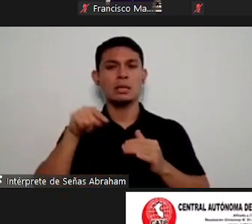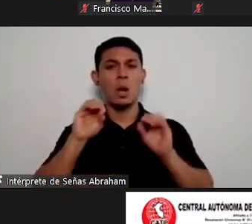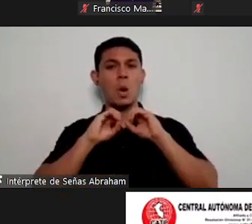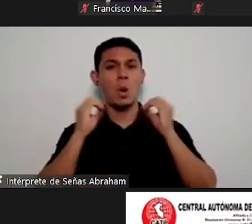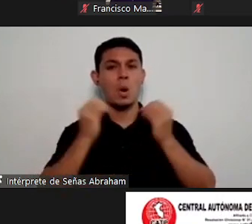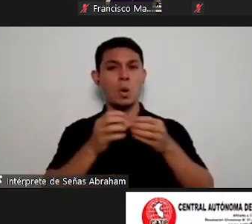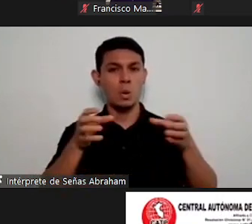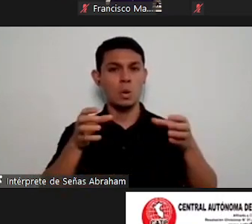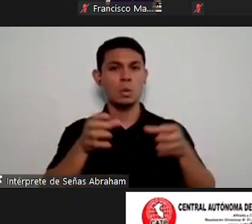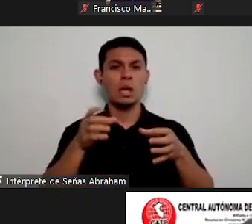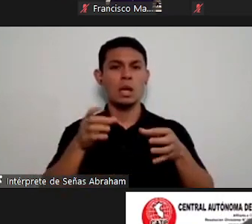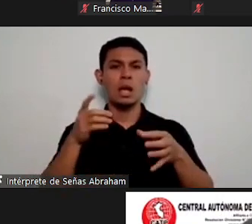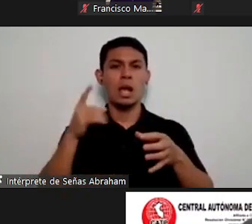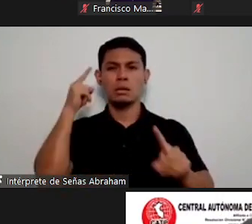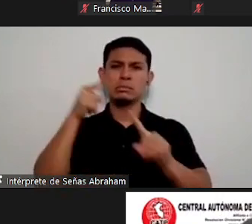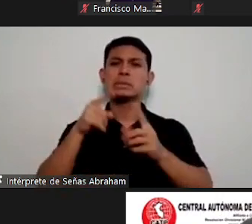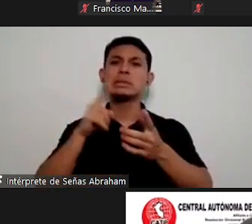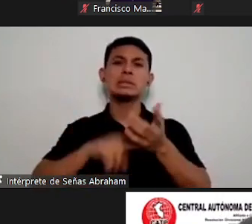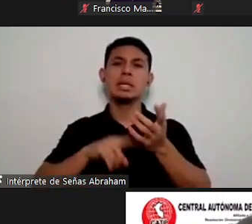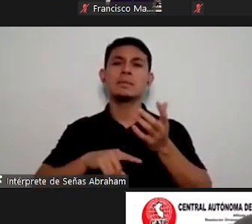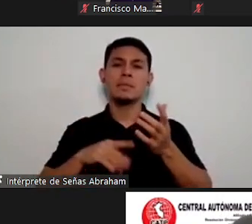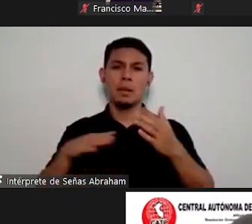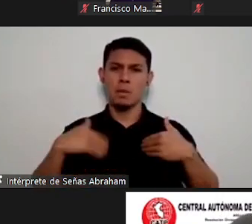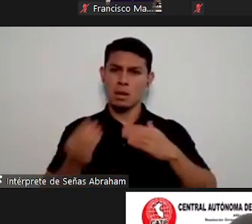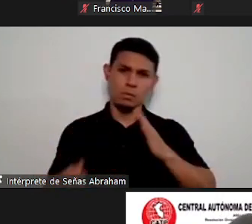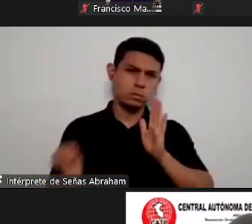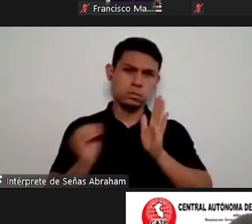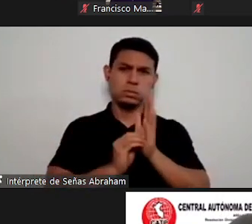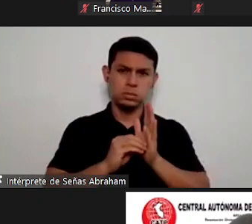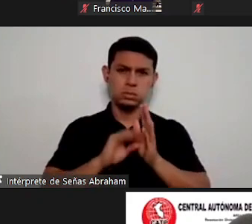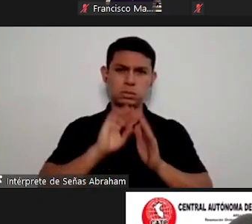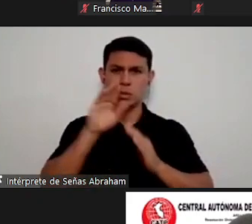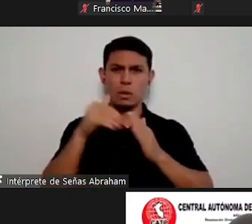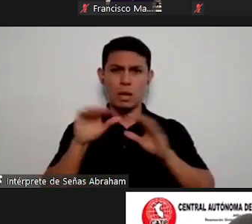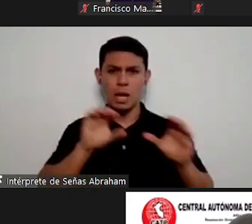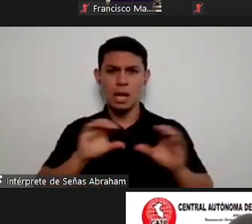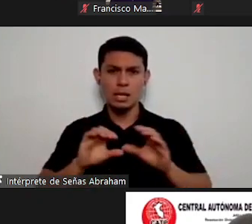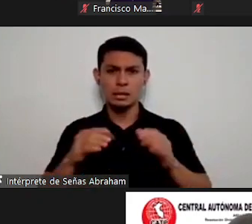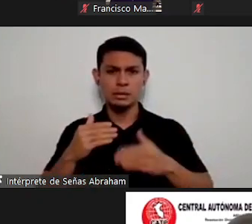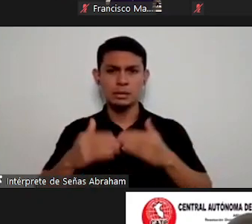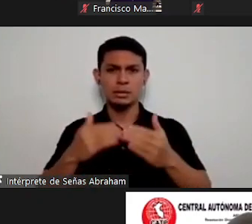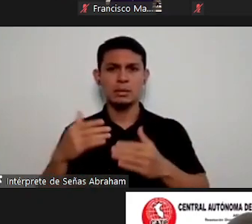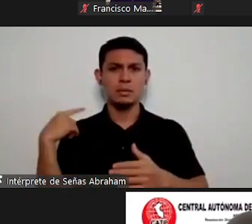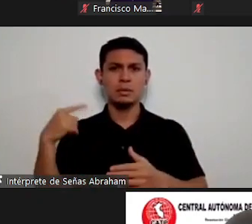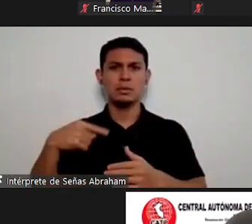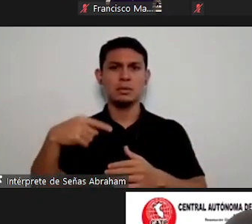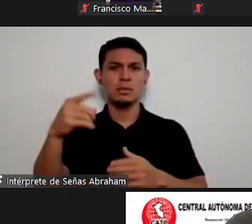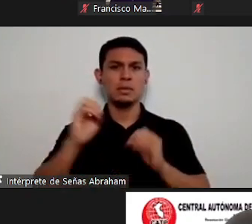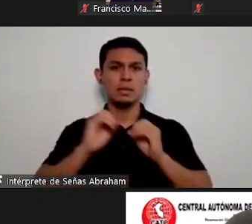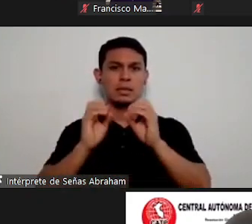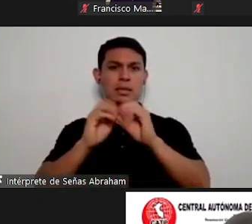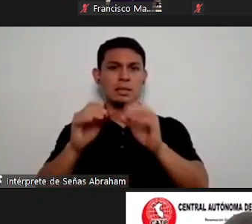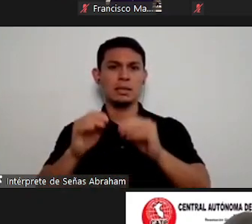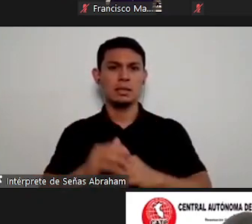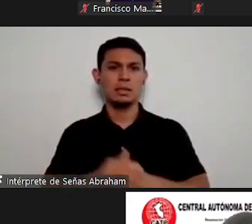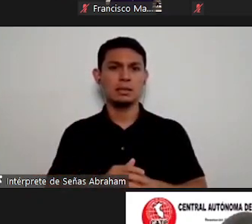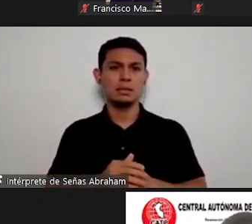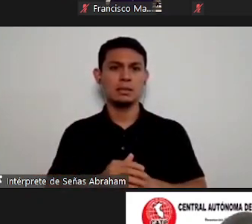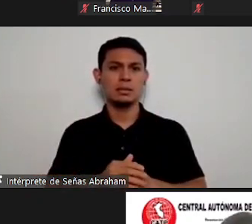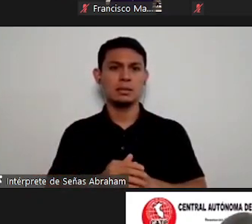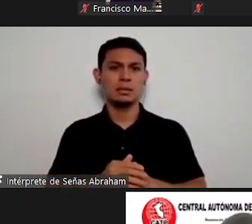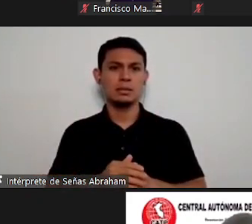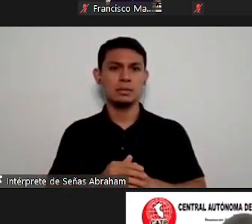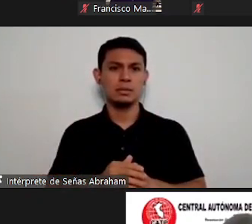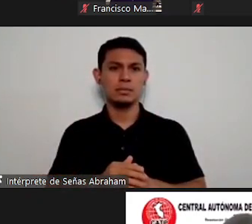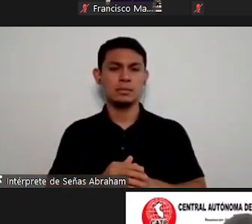organization in order to implement it and that will probably happen in the next few days